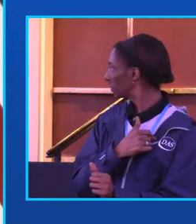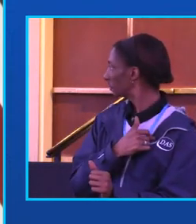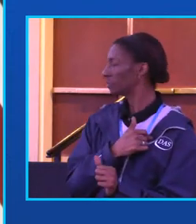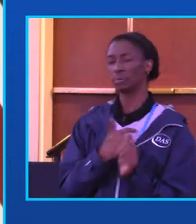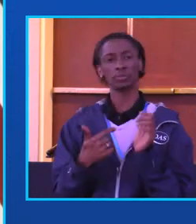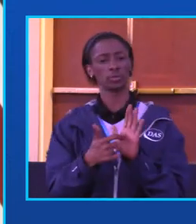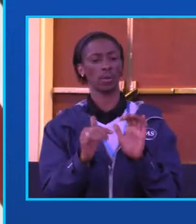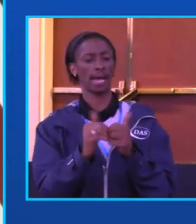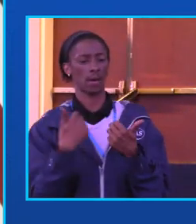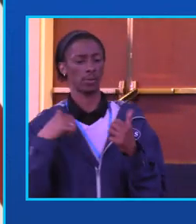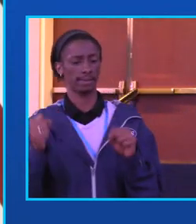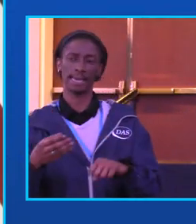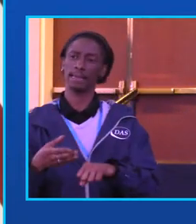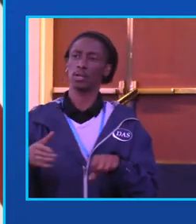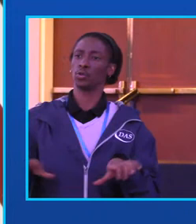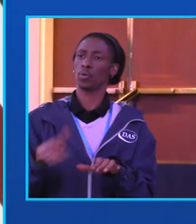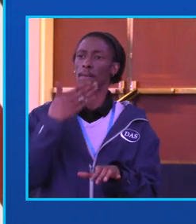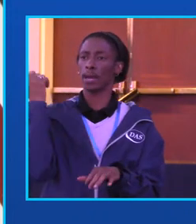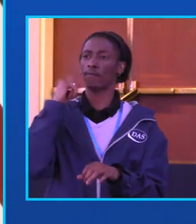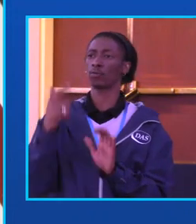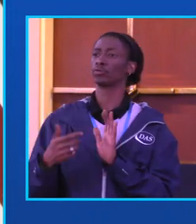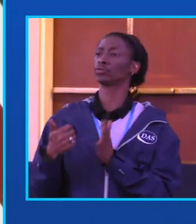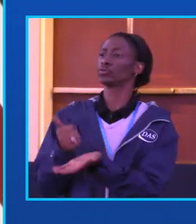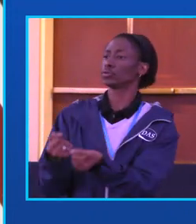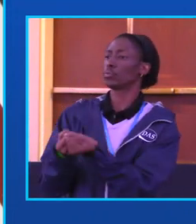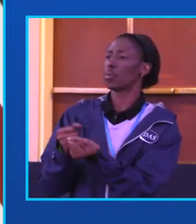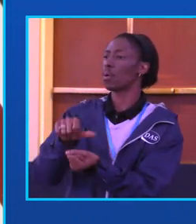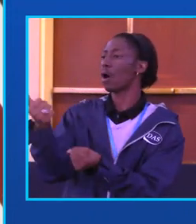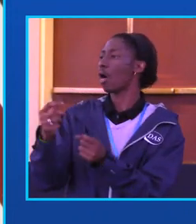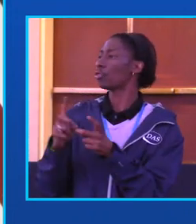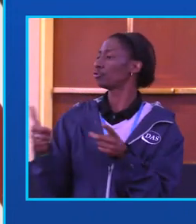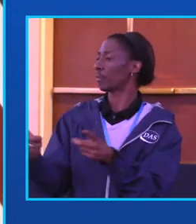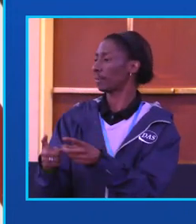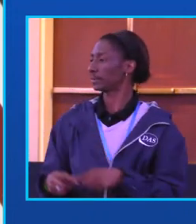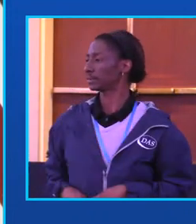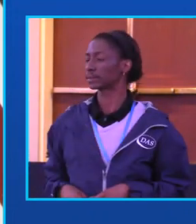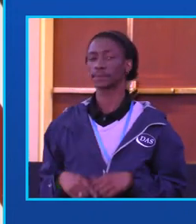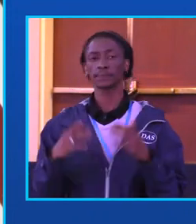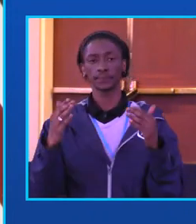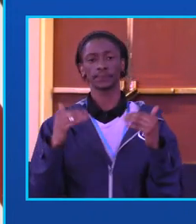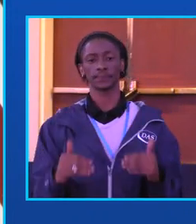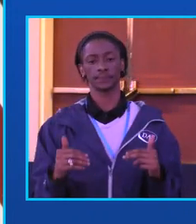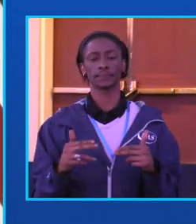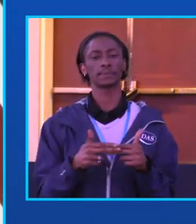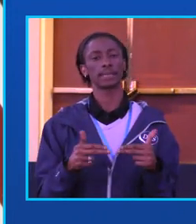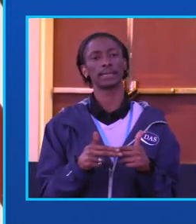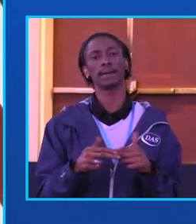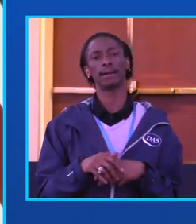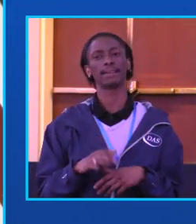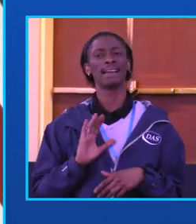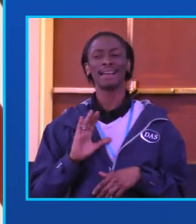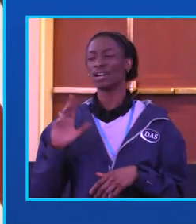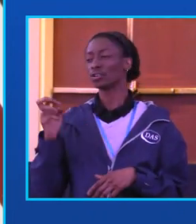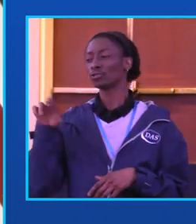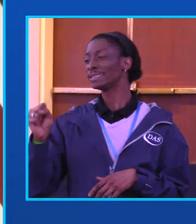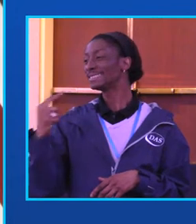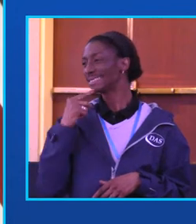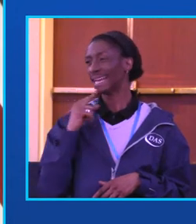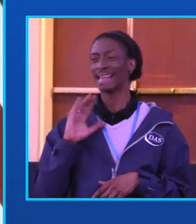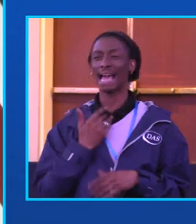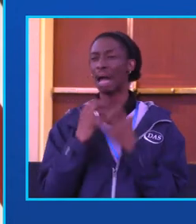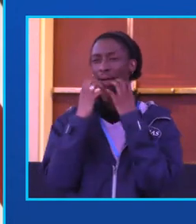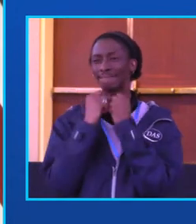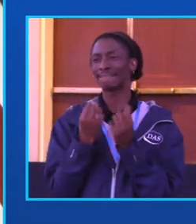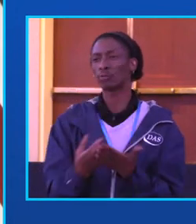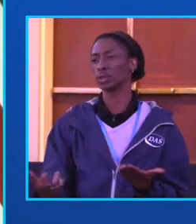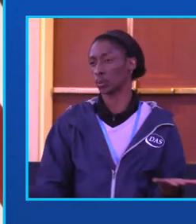better to support other departments. Next slide. As Chris said, our most valuable resource is time, but